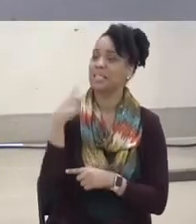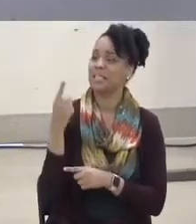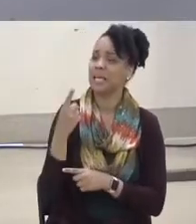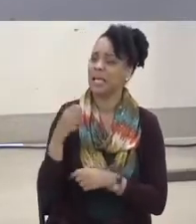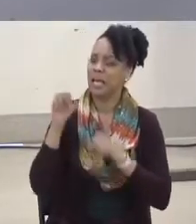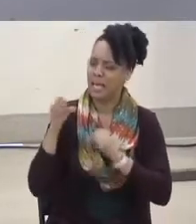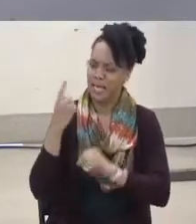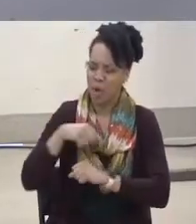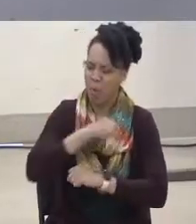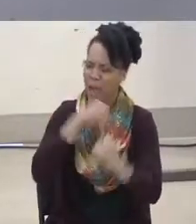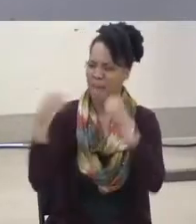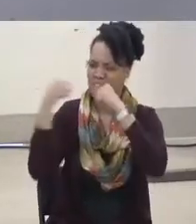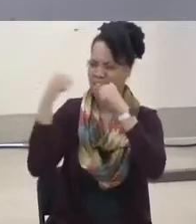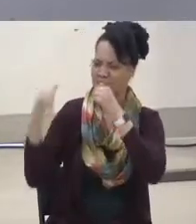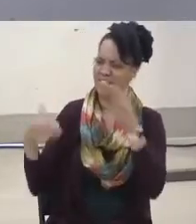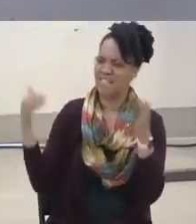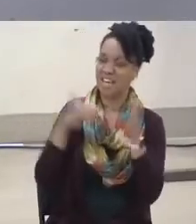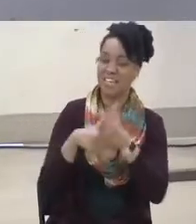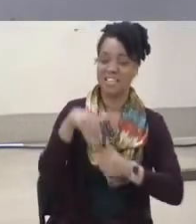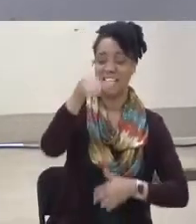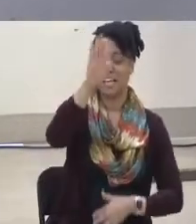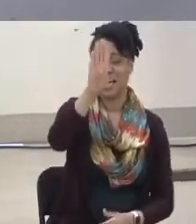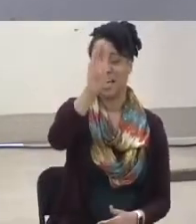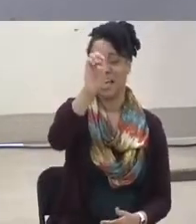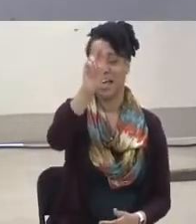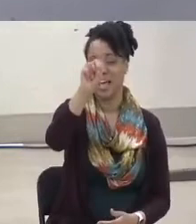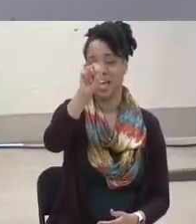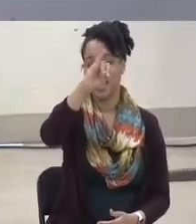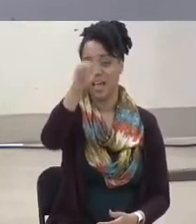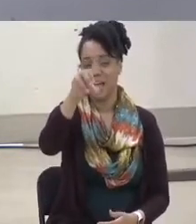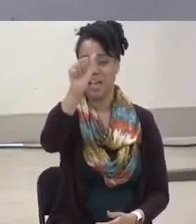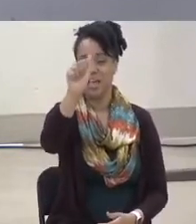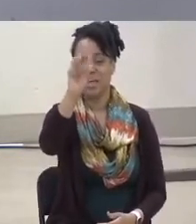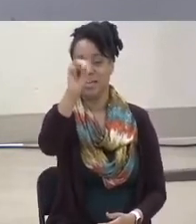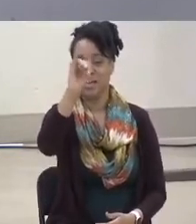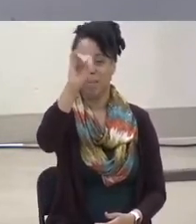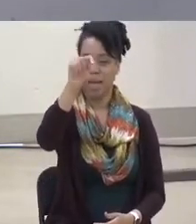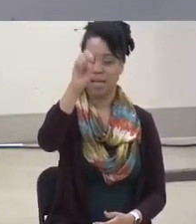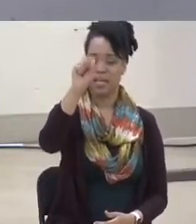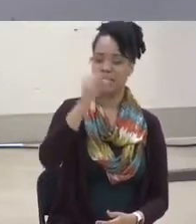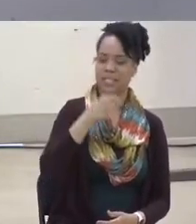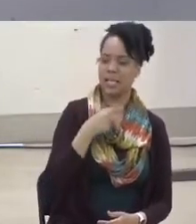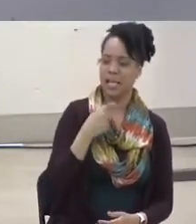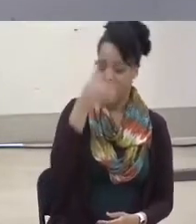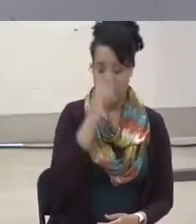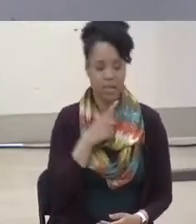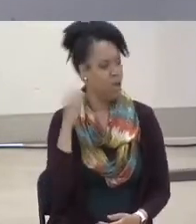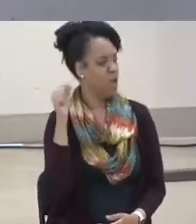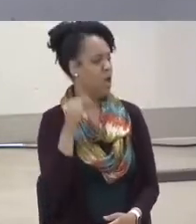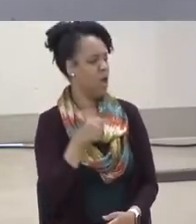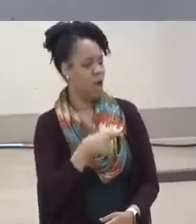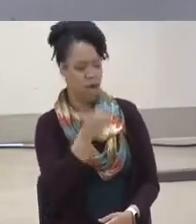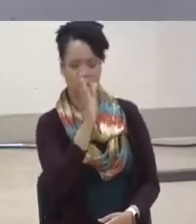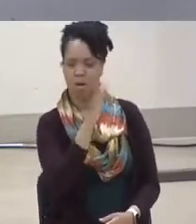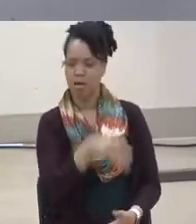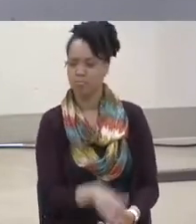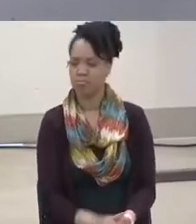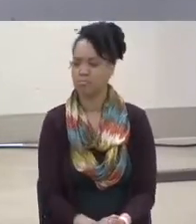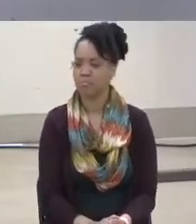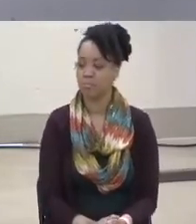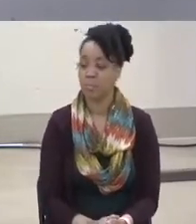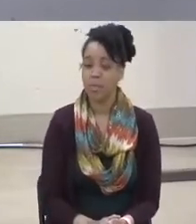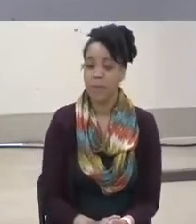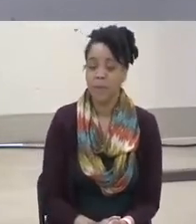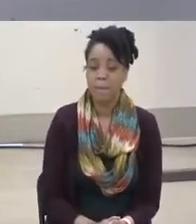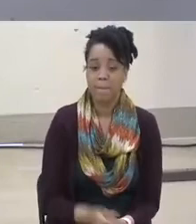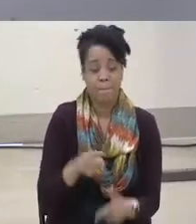otra ocasión, los hijos de Israel fueron y le dijeron, podemos pelear en contra de este pueblo. And God's like, yeah, go ahead. Y Dios le dijo, sí, vete. And